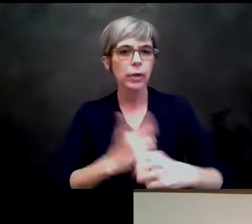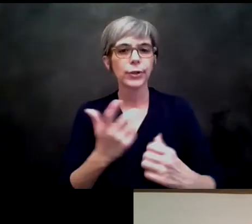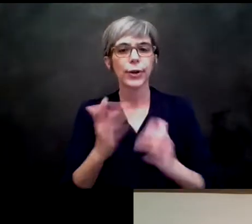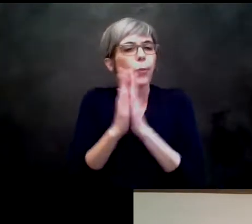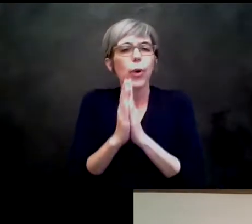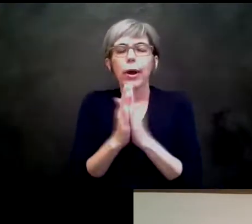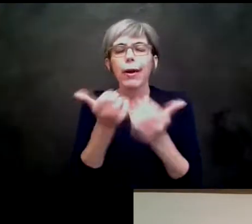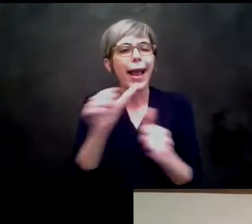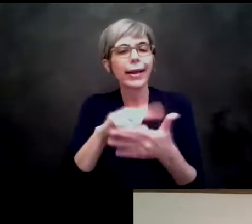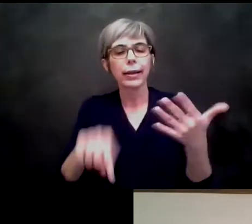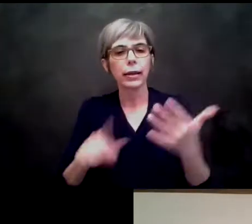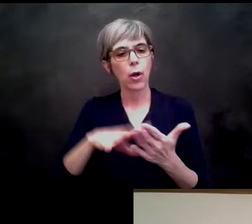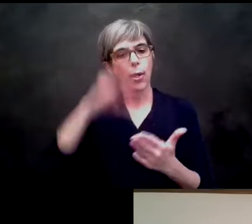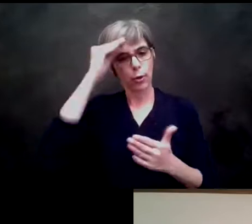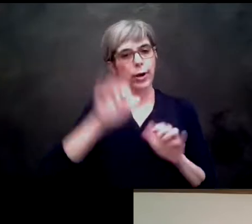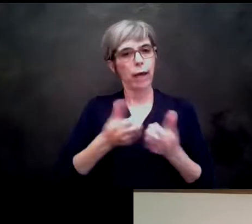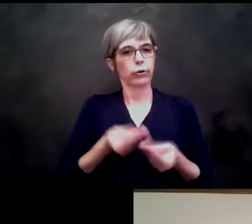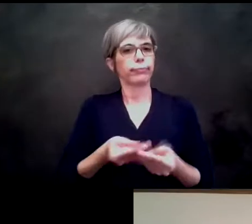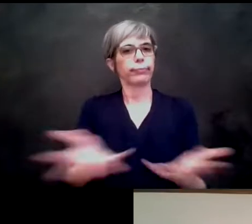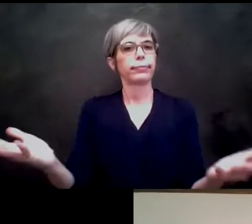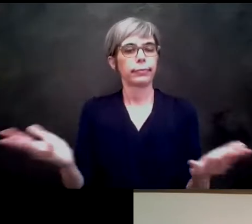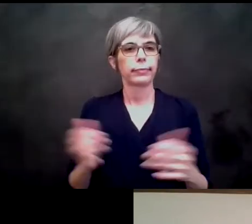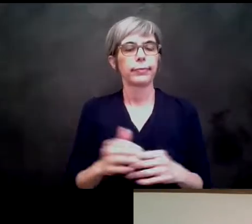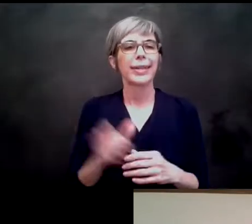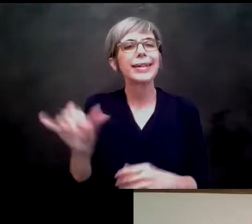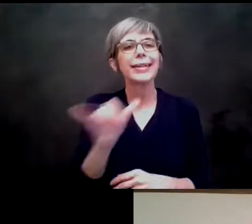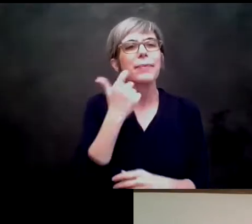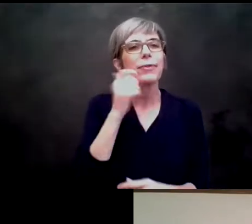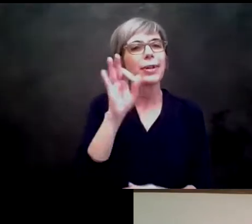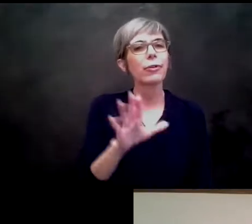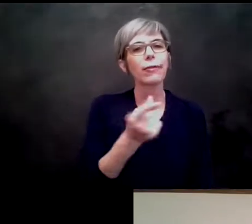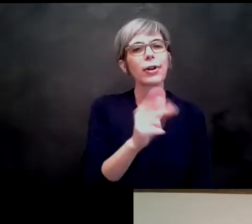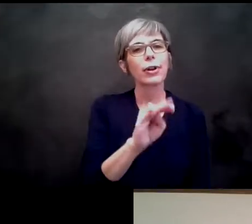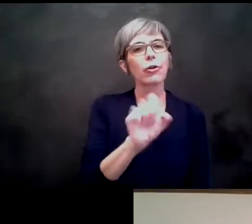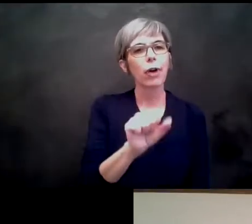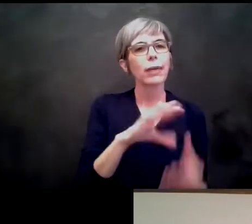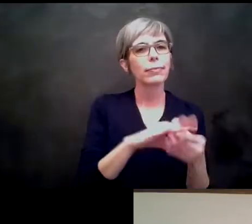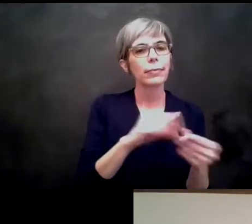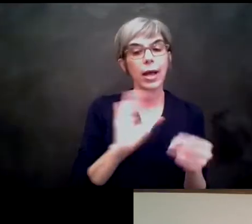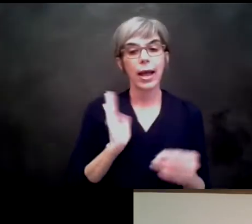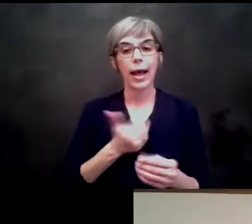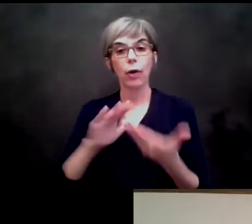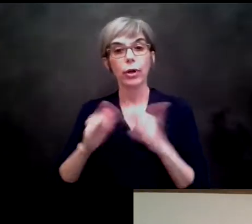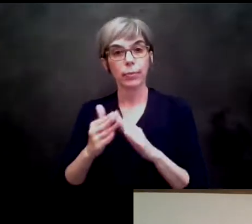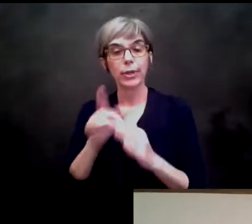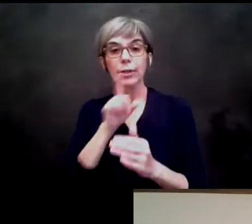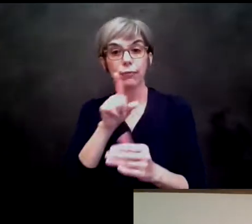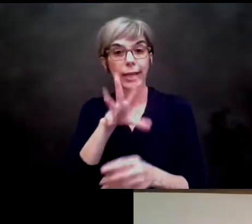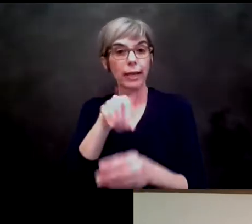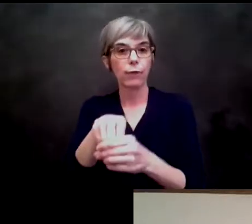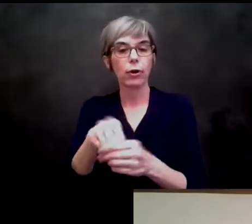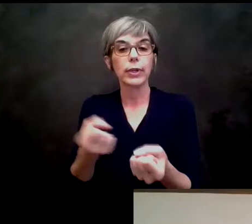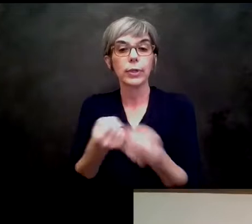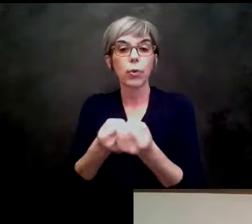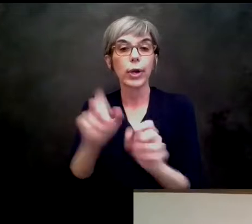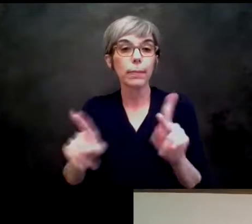Muslim community, like Reverend Grimes mentioned, is deeply involved in the Humility of Mary, feeding those who,